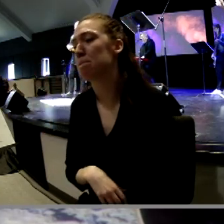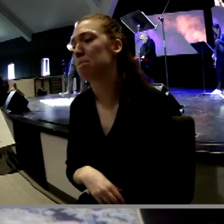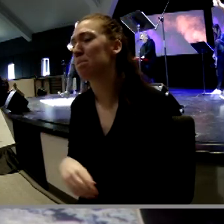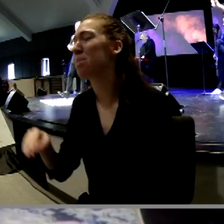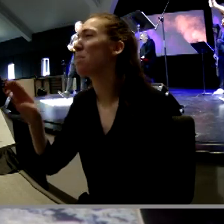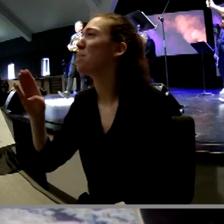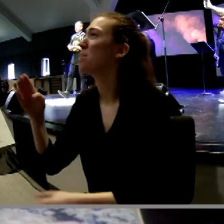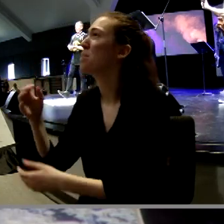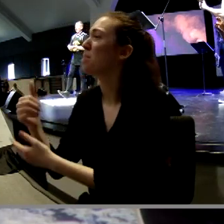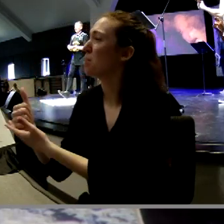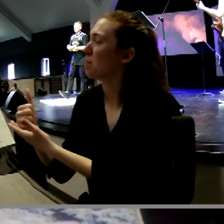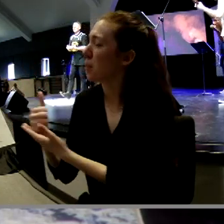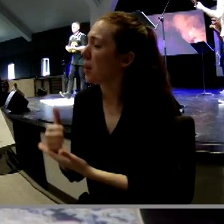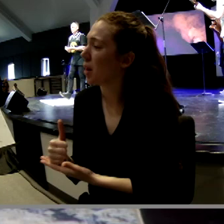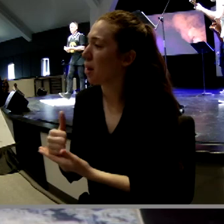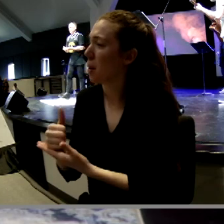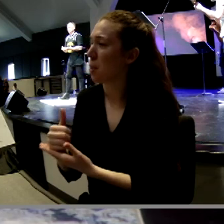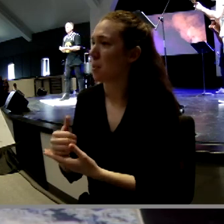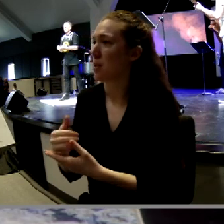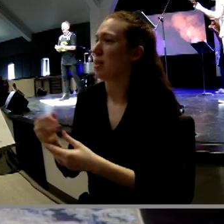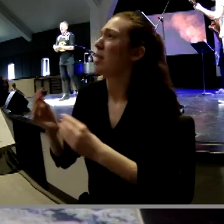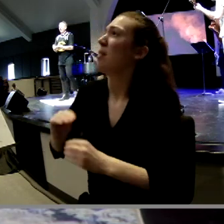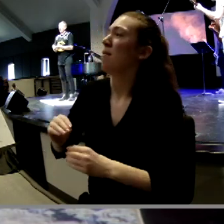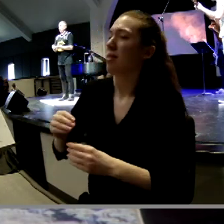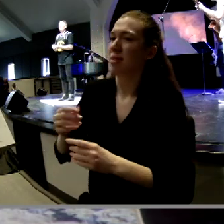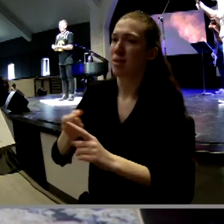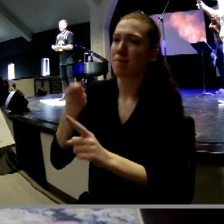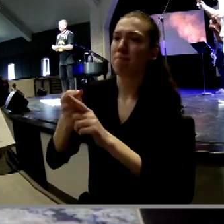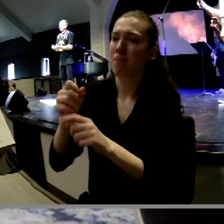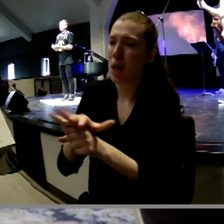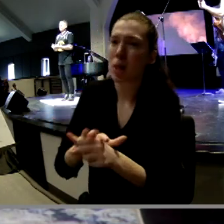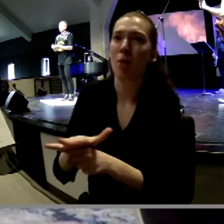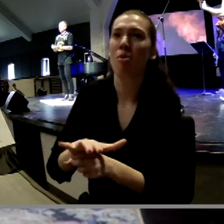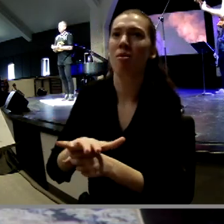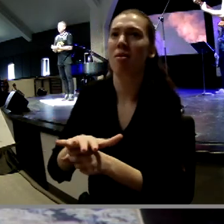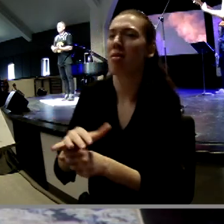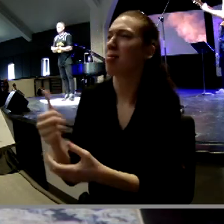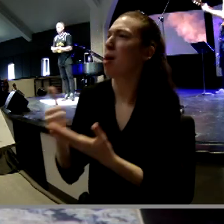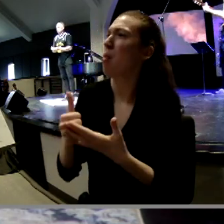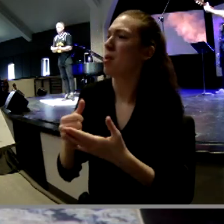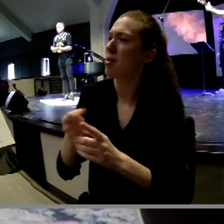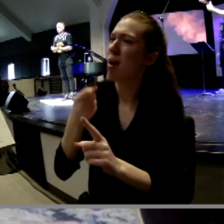God, give us this local impact in this city and the world.